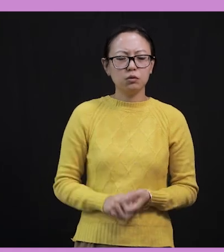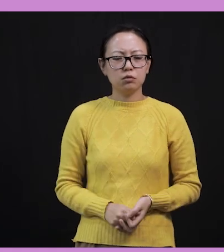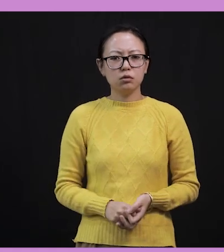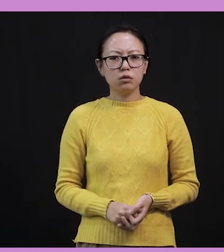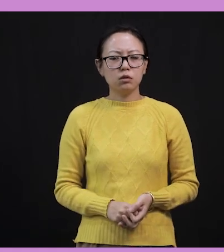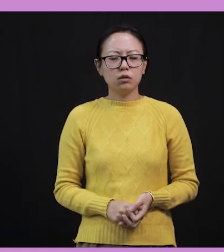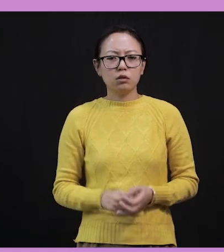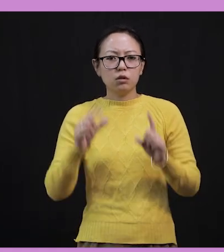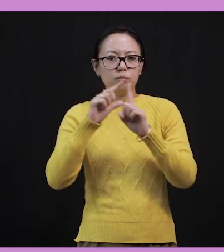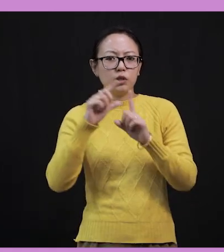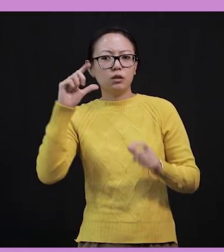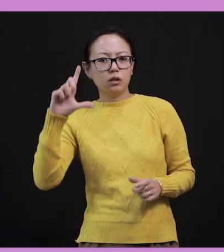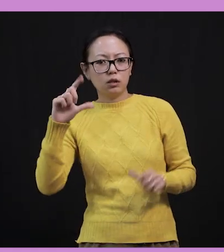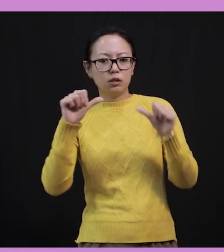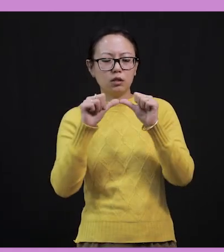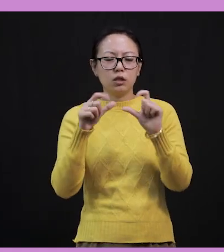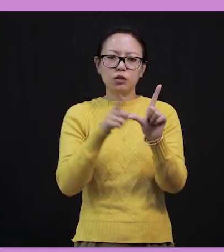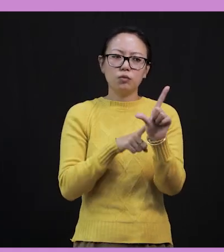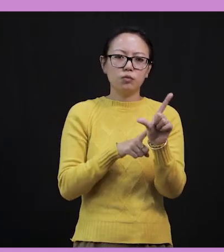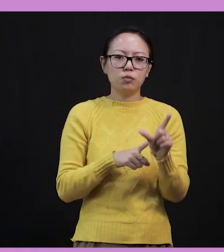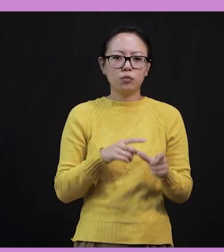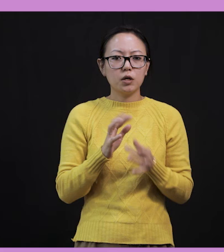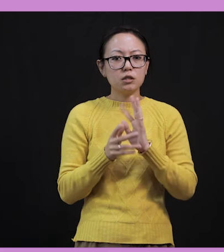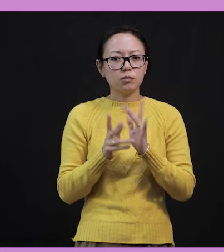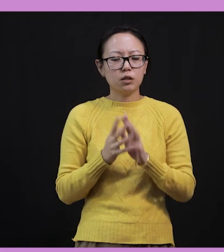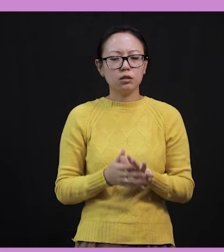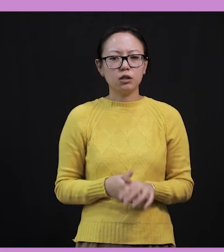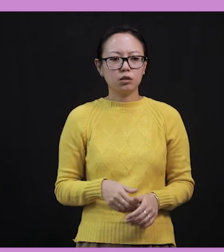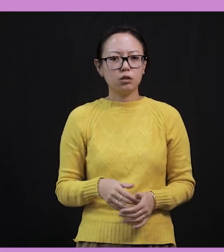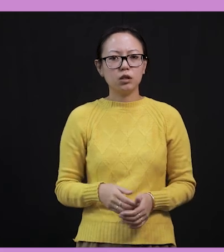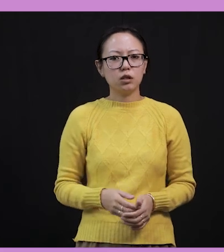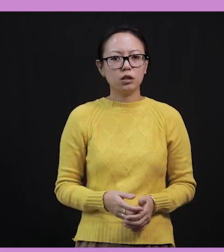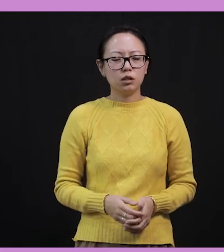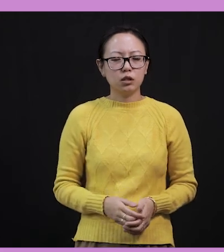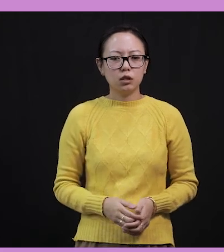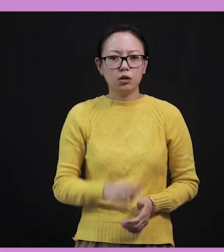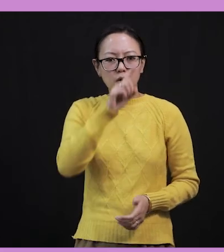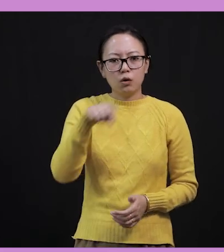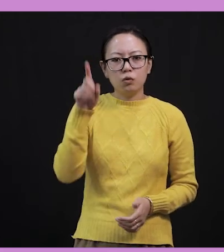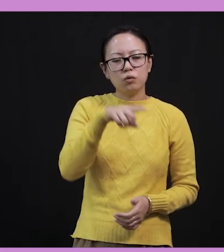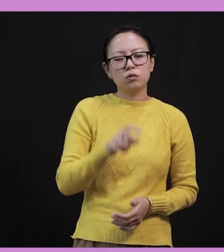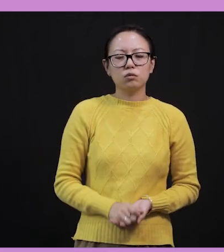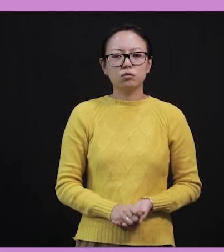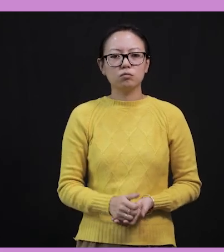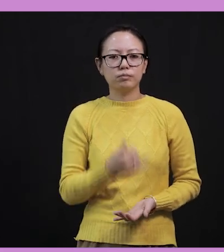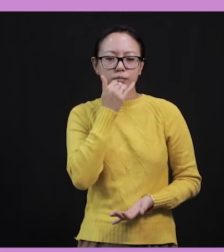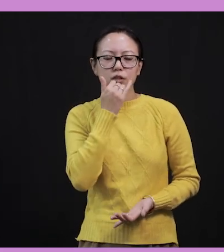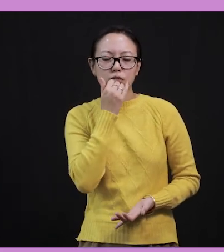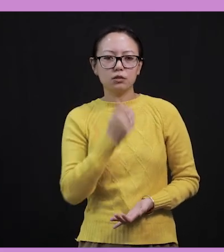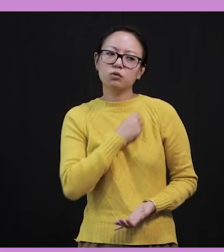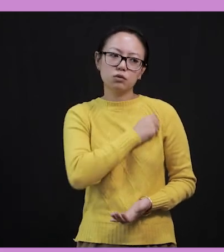spelled wrongly there. P-L-A-Y is the correct spelling. I have typed